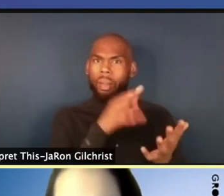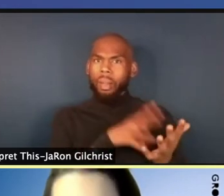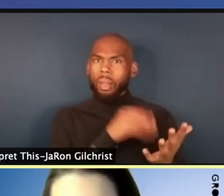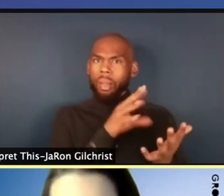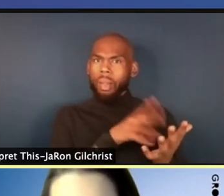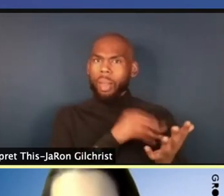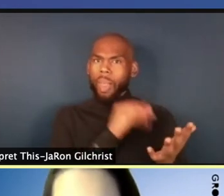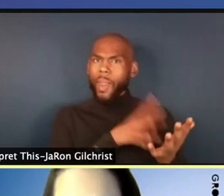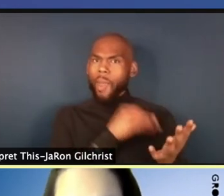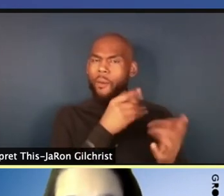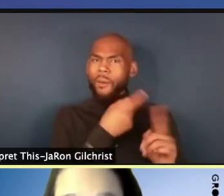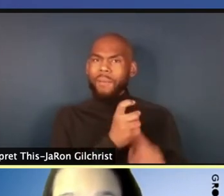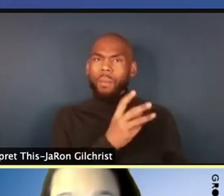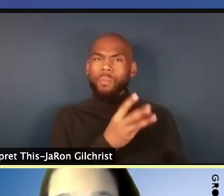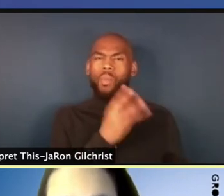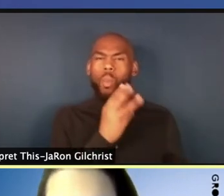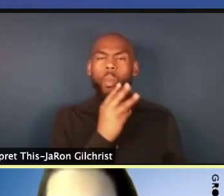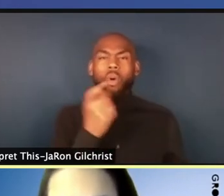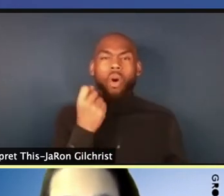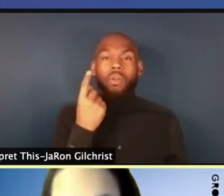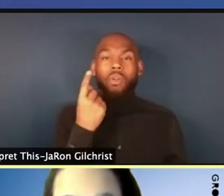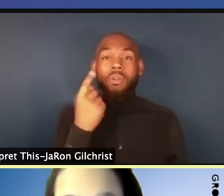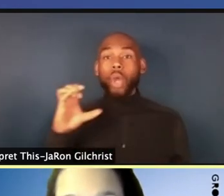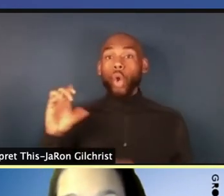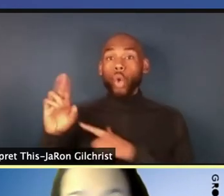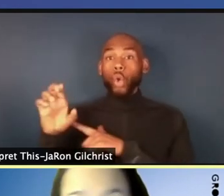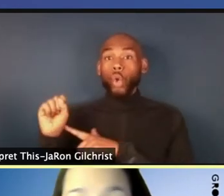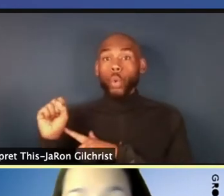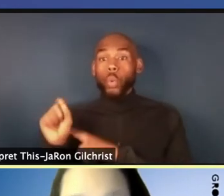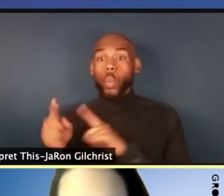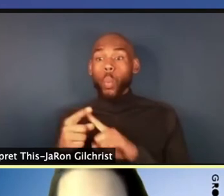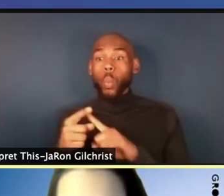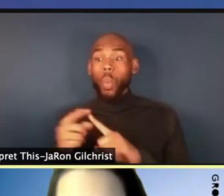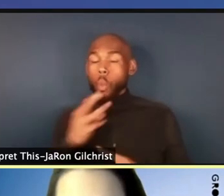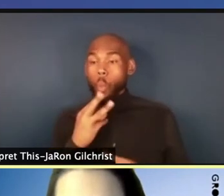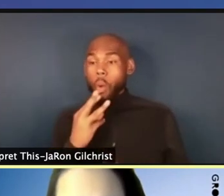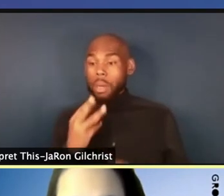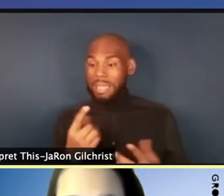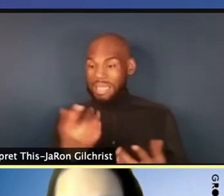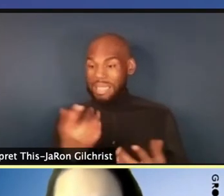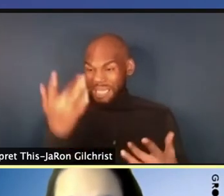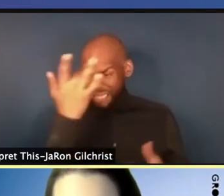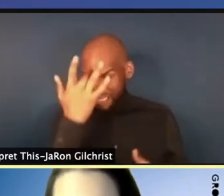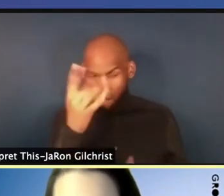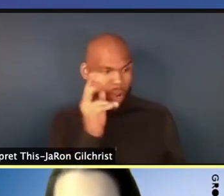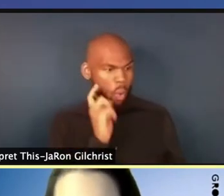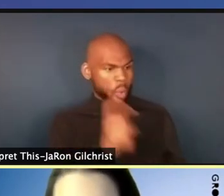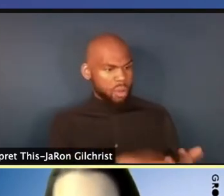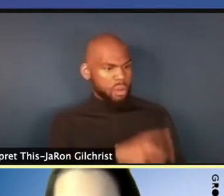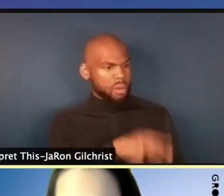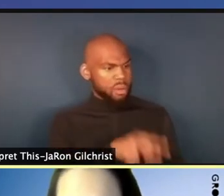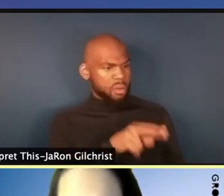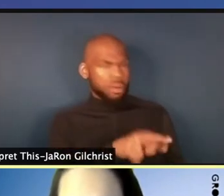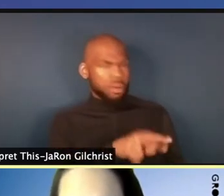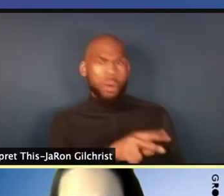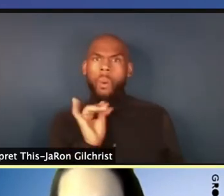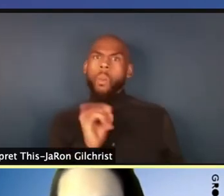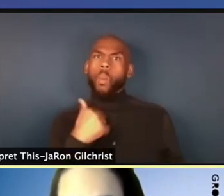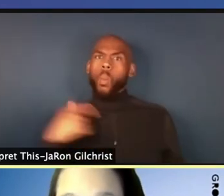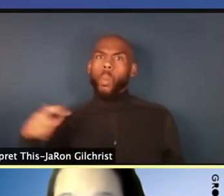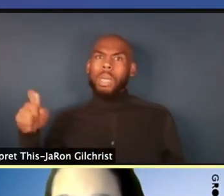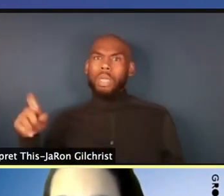the water when it is like, I am sick. We need to do something differently. When the water is telling us, you